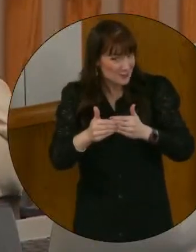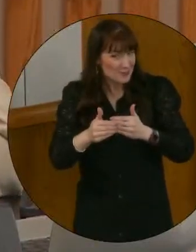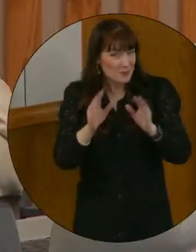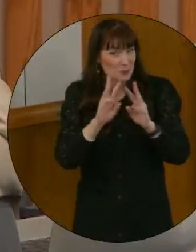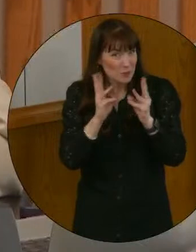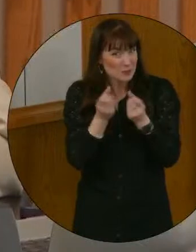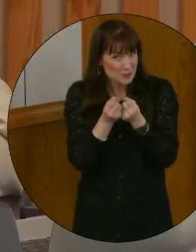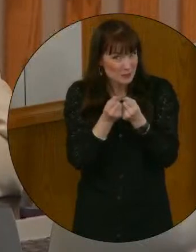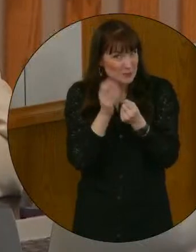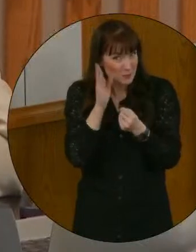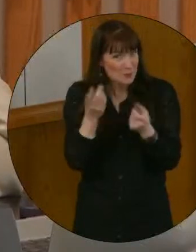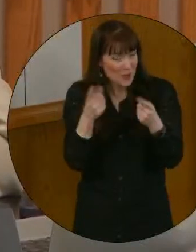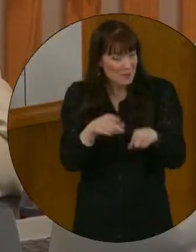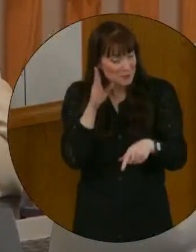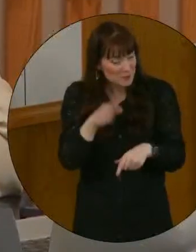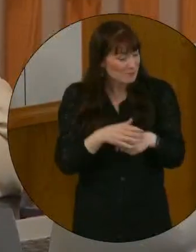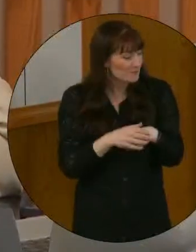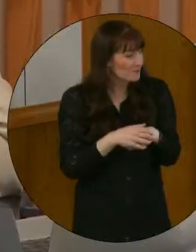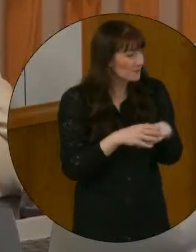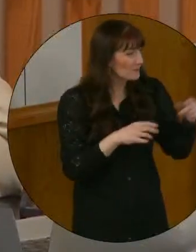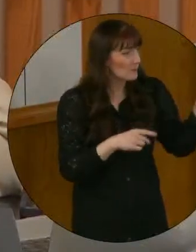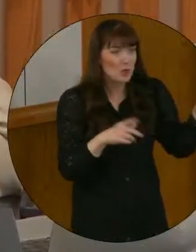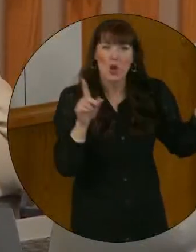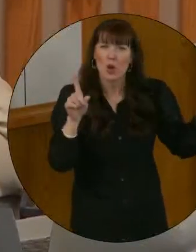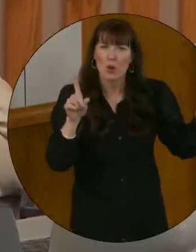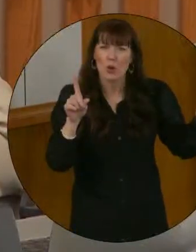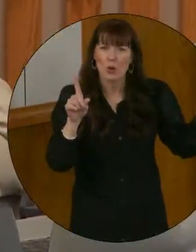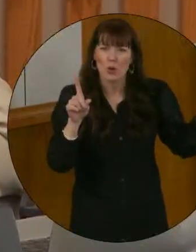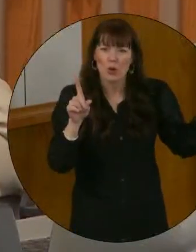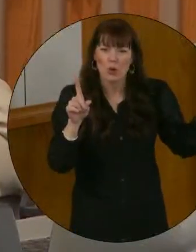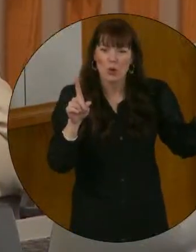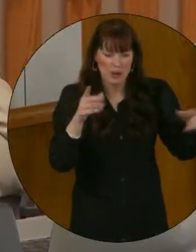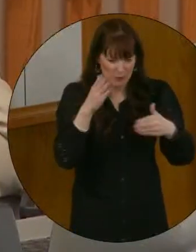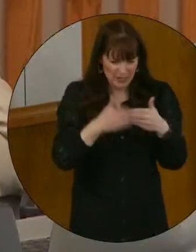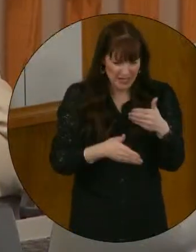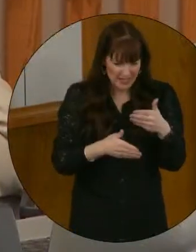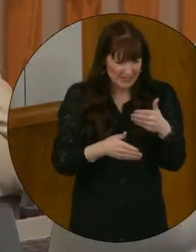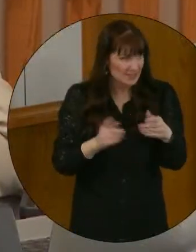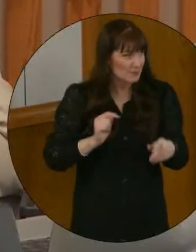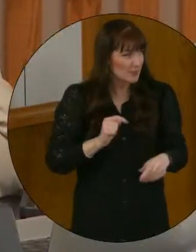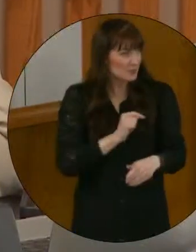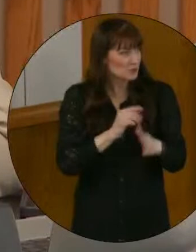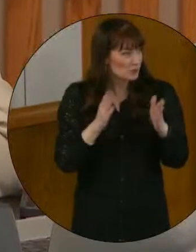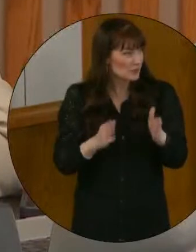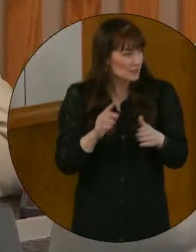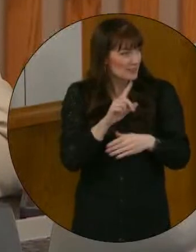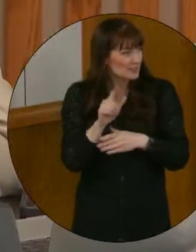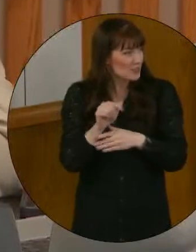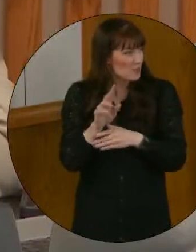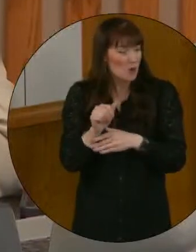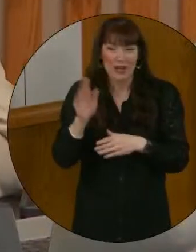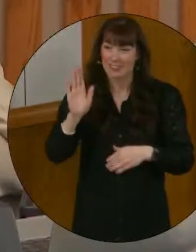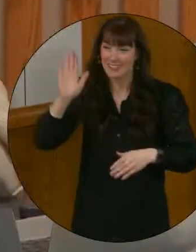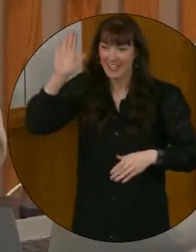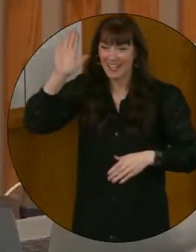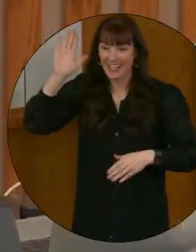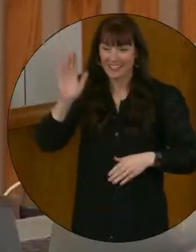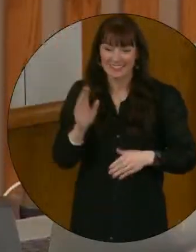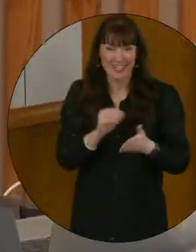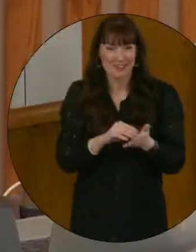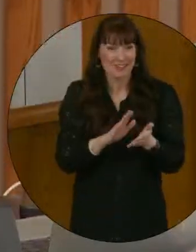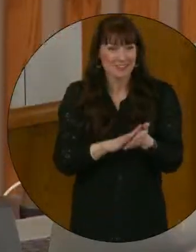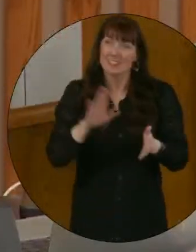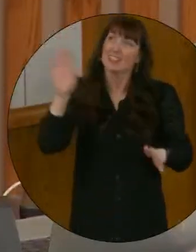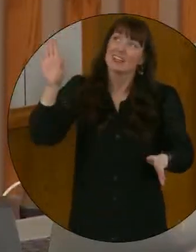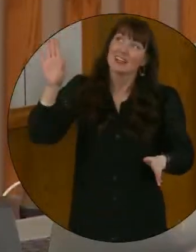sessions. Oh, I'm trying to close this out, but Trustee Zamora had her hand raised, and I have her note here.